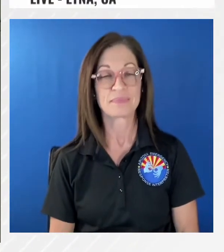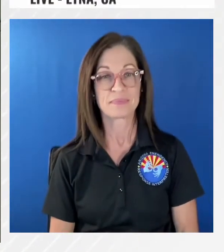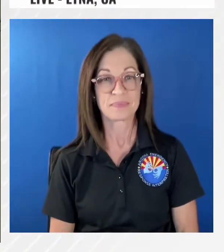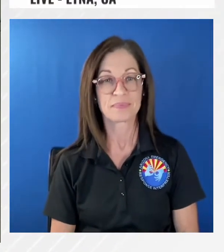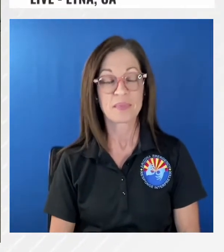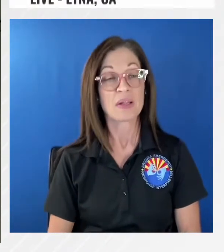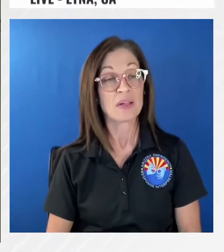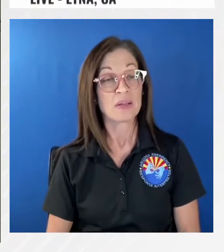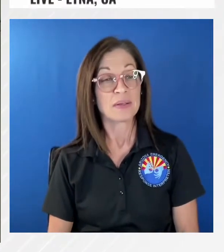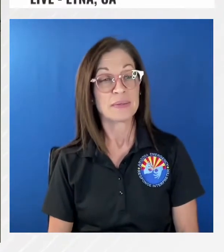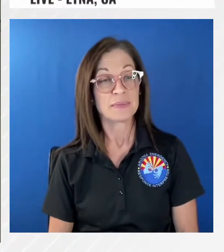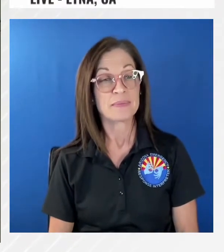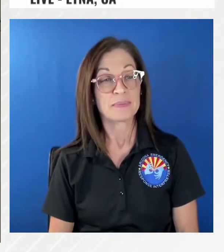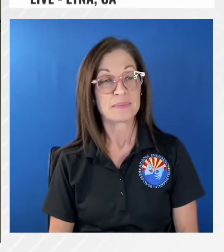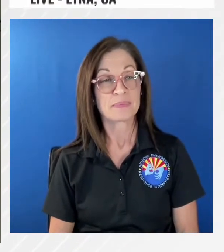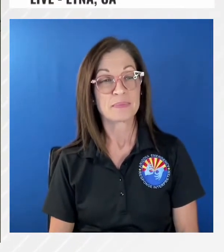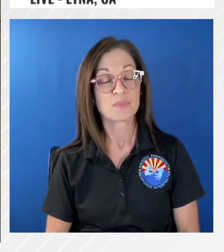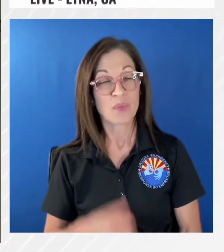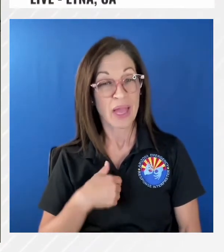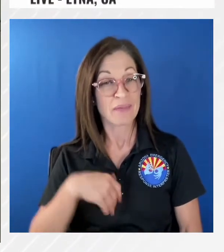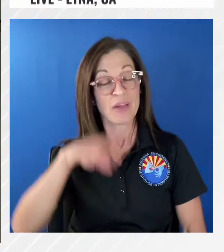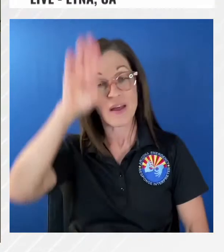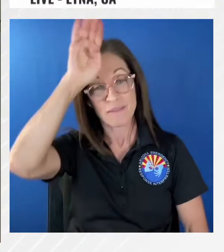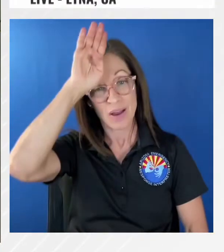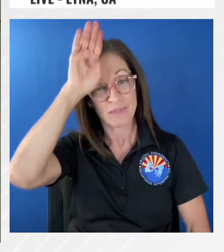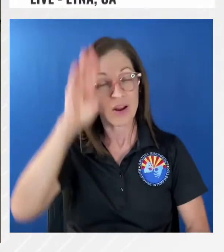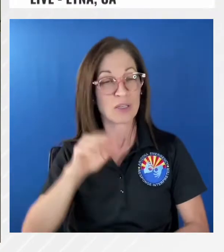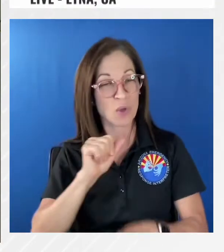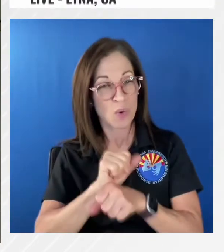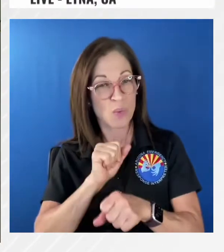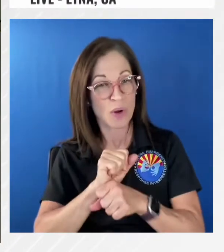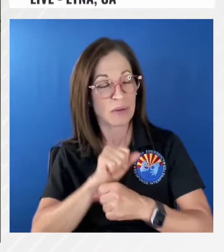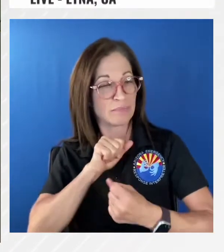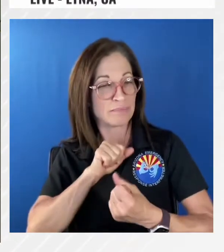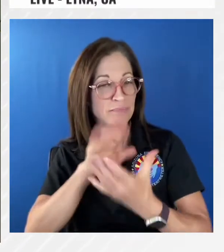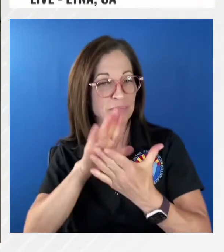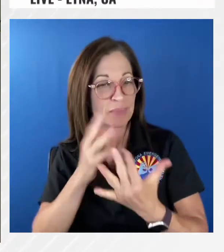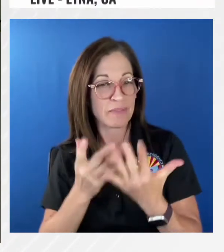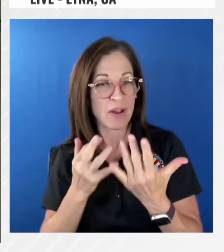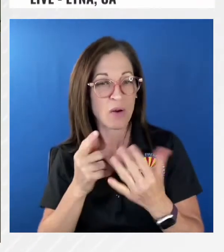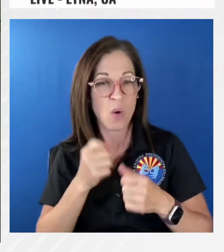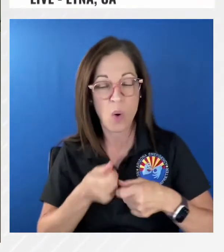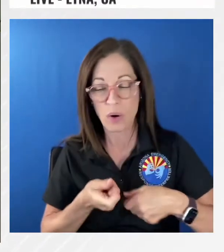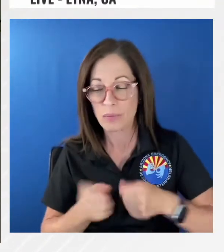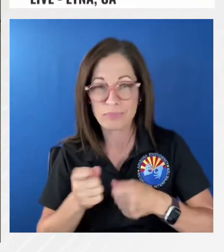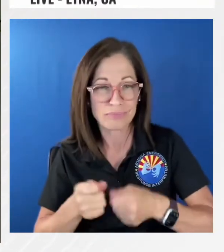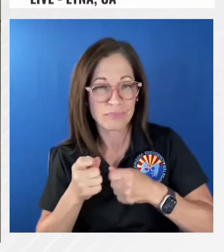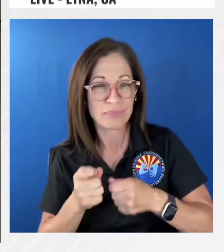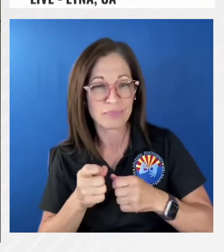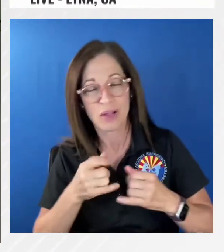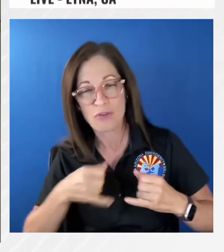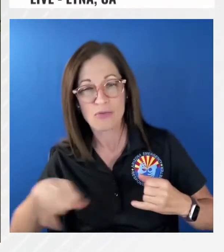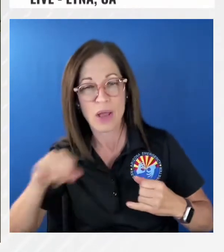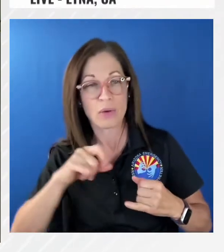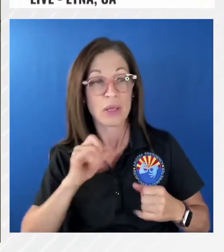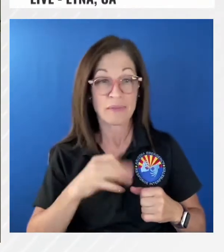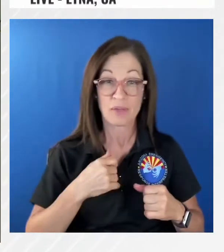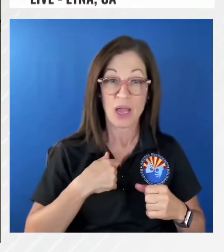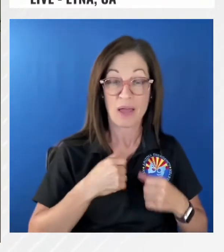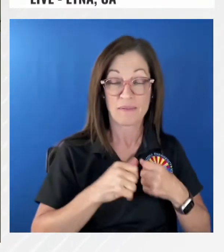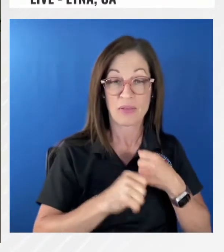engaged in suppressing the fire, going direct or indirect, if there's a threat to a town, community, or structures, we bring